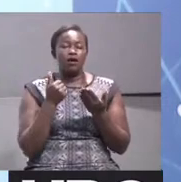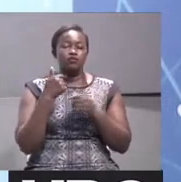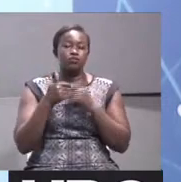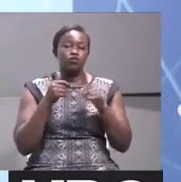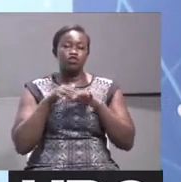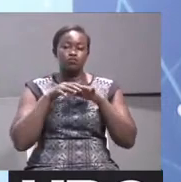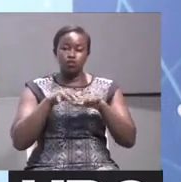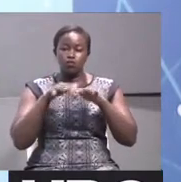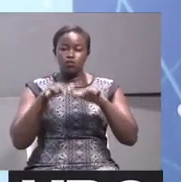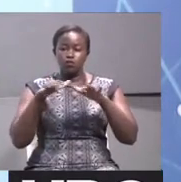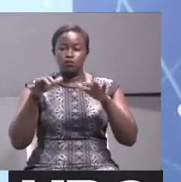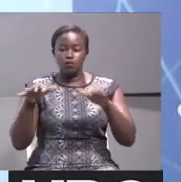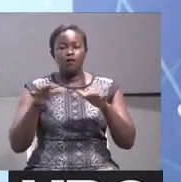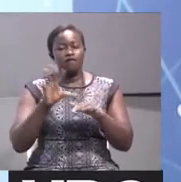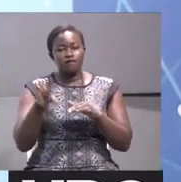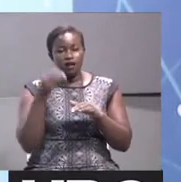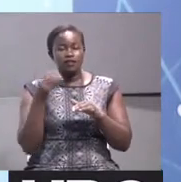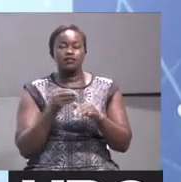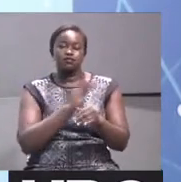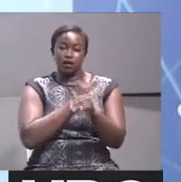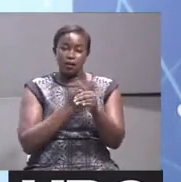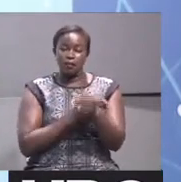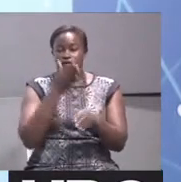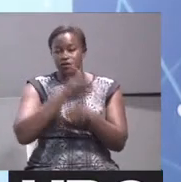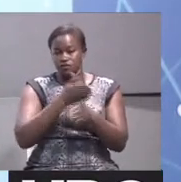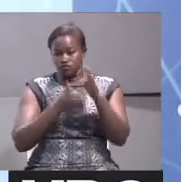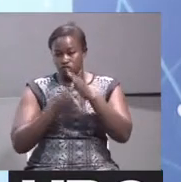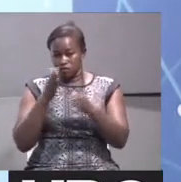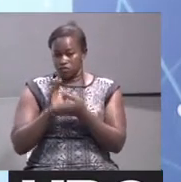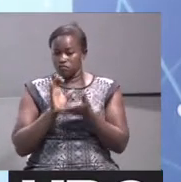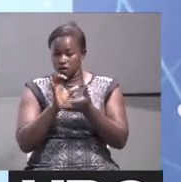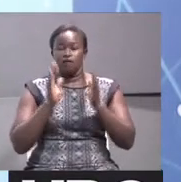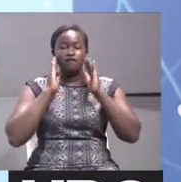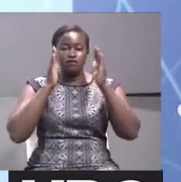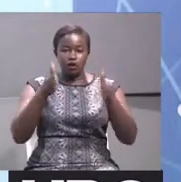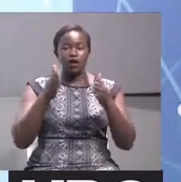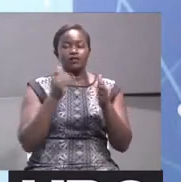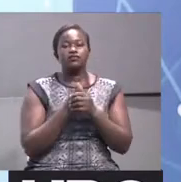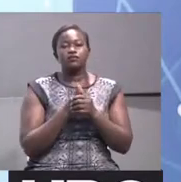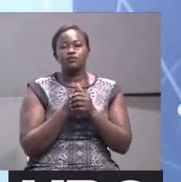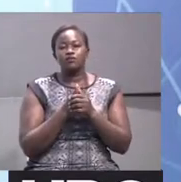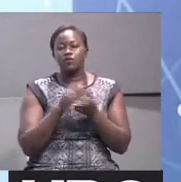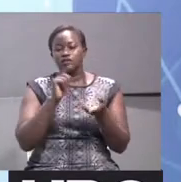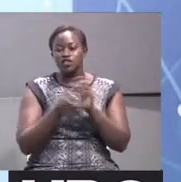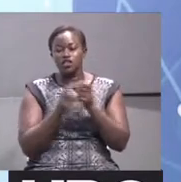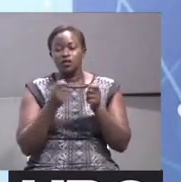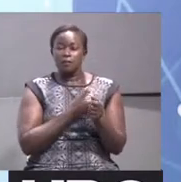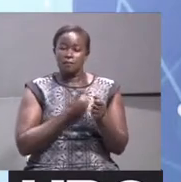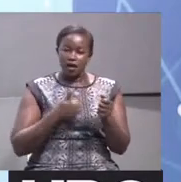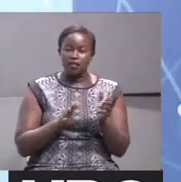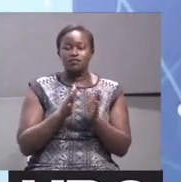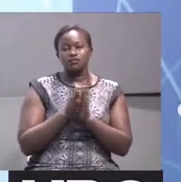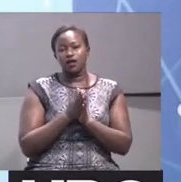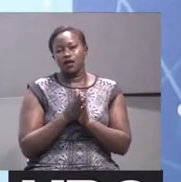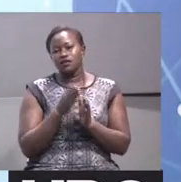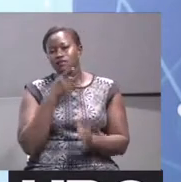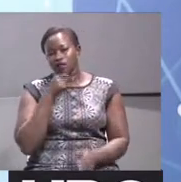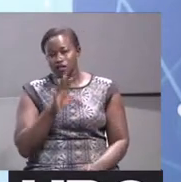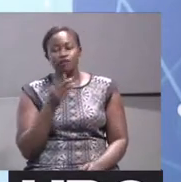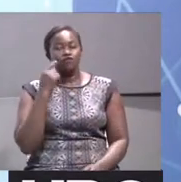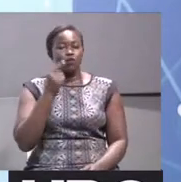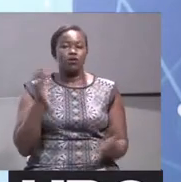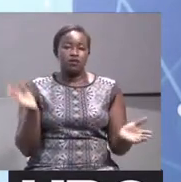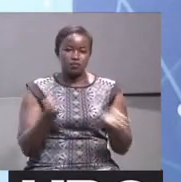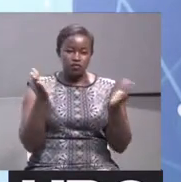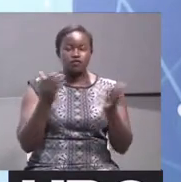disseminating findings on the capacity building grant that focused on the shifting notions of motherhood and fatherhood for improved